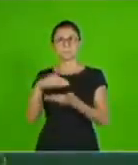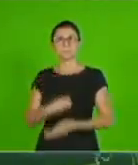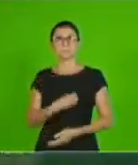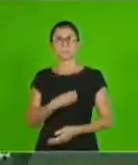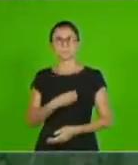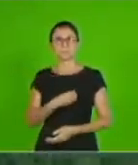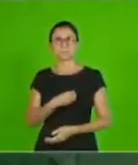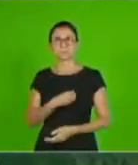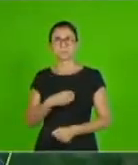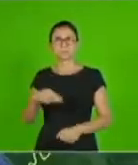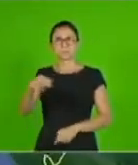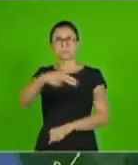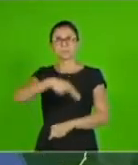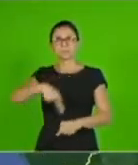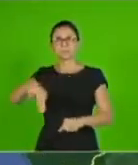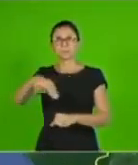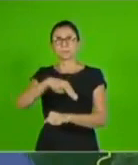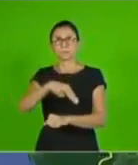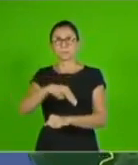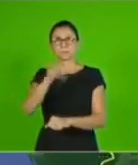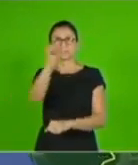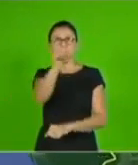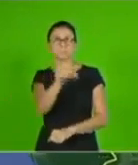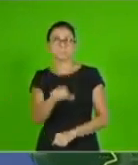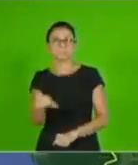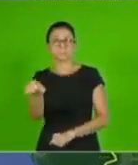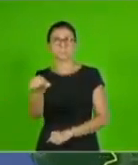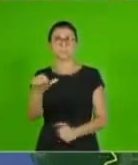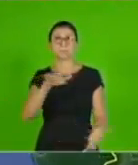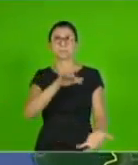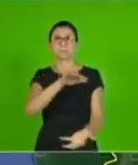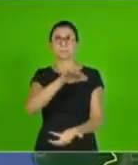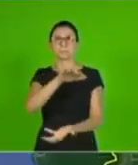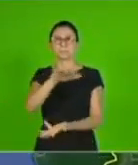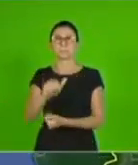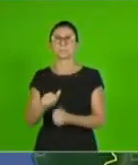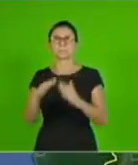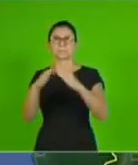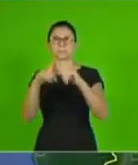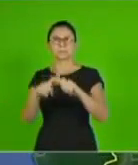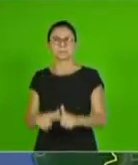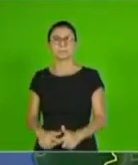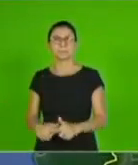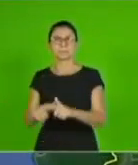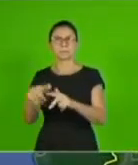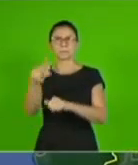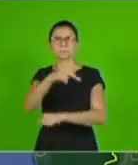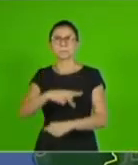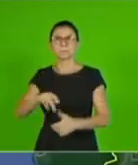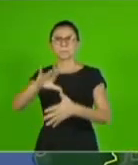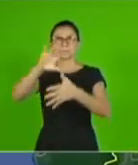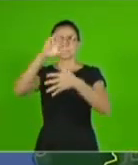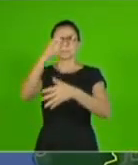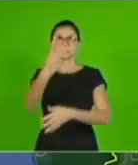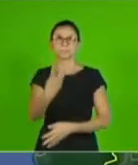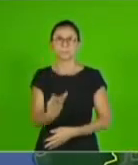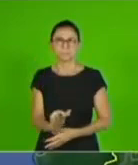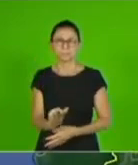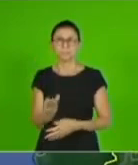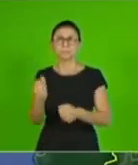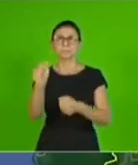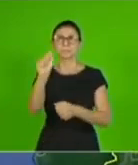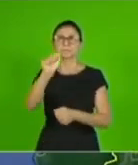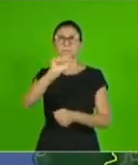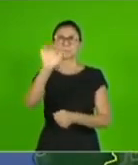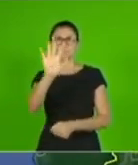Maranatha Christian Church is present in nations all over the continents of the world. We have churches